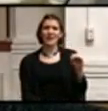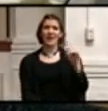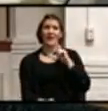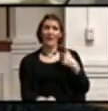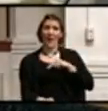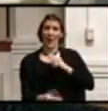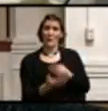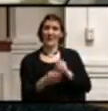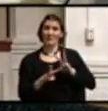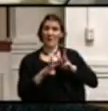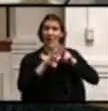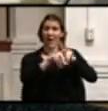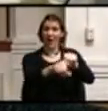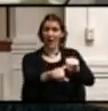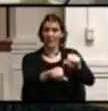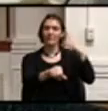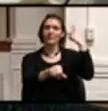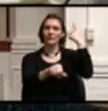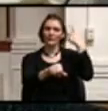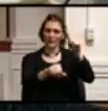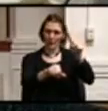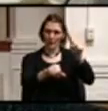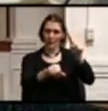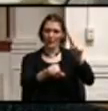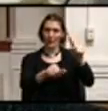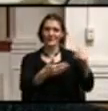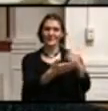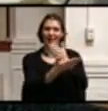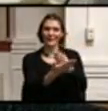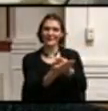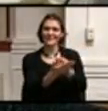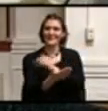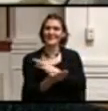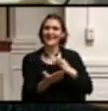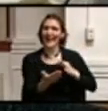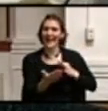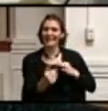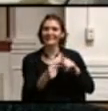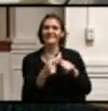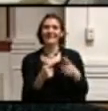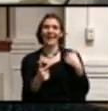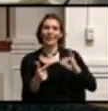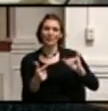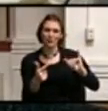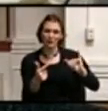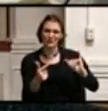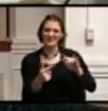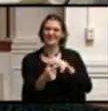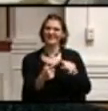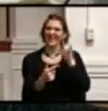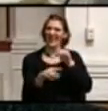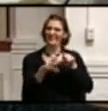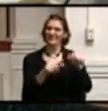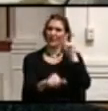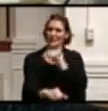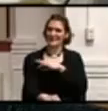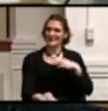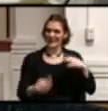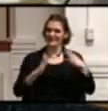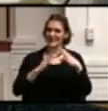town are found in salaries and benefits. And